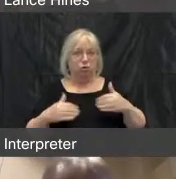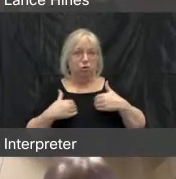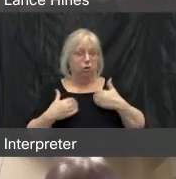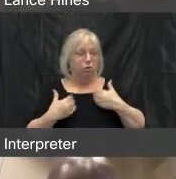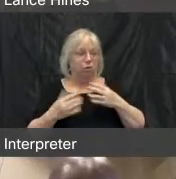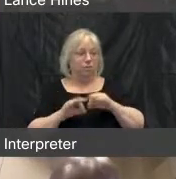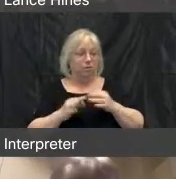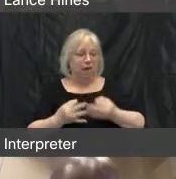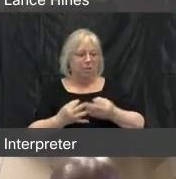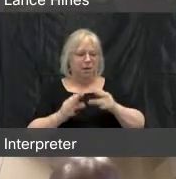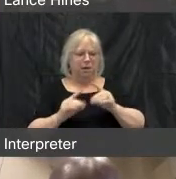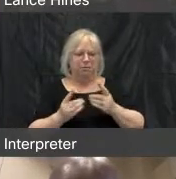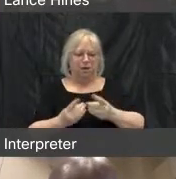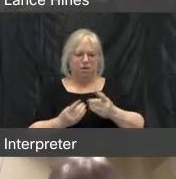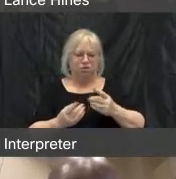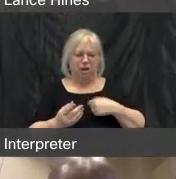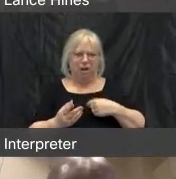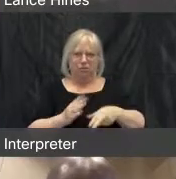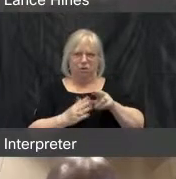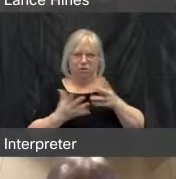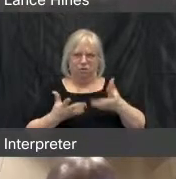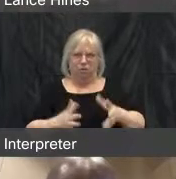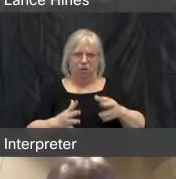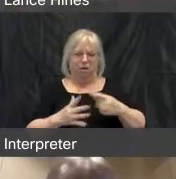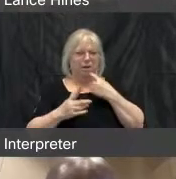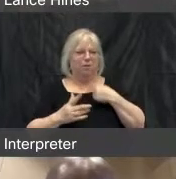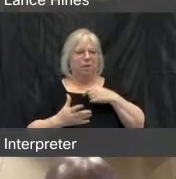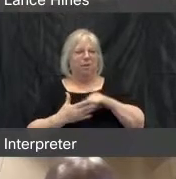as having reviewed this, then that tells me this is